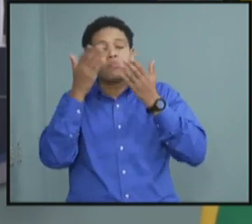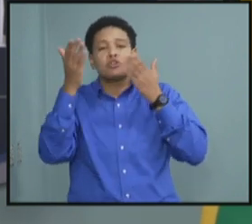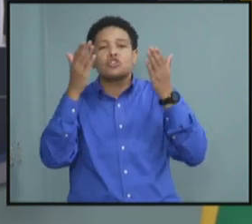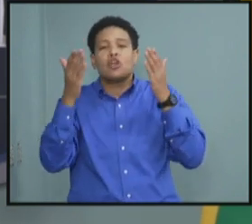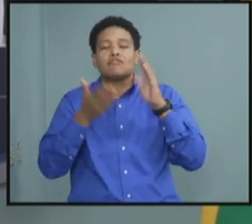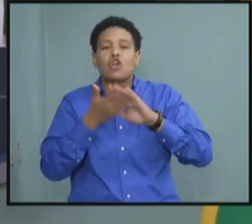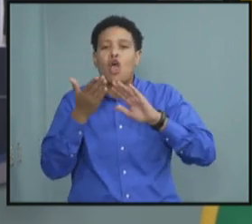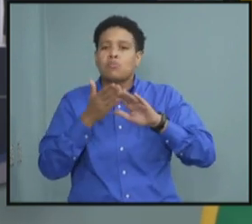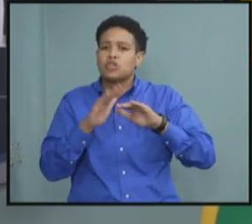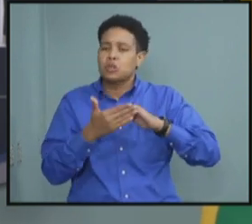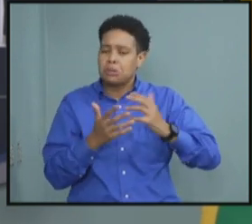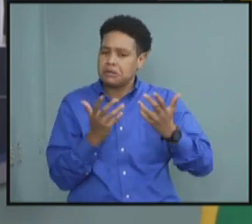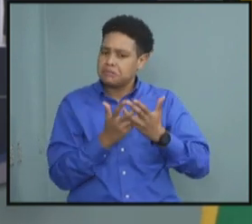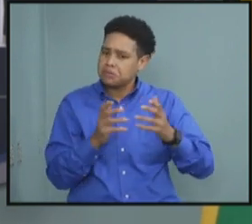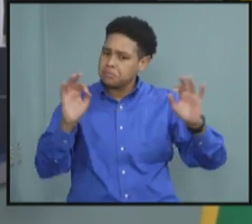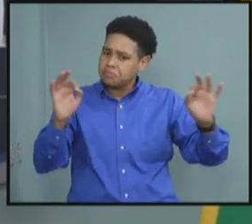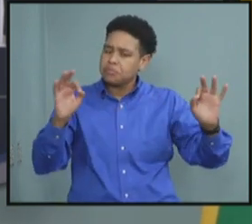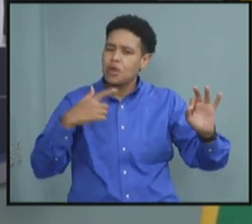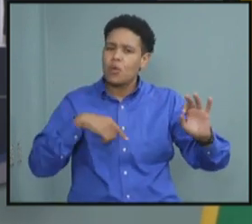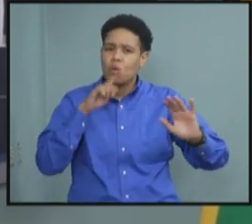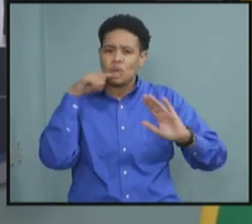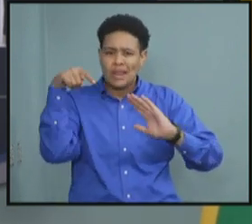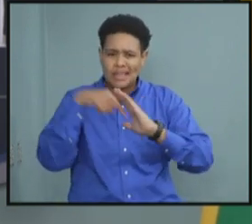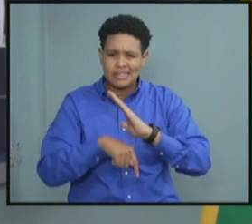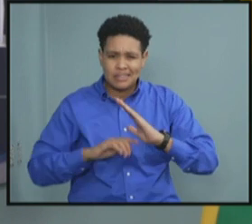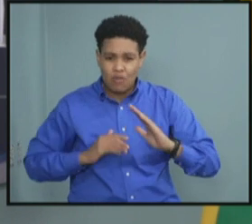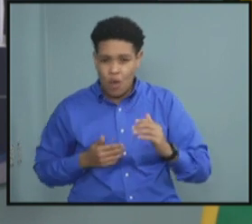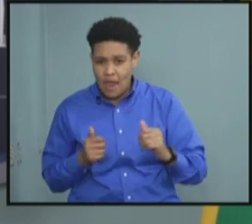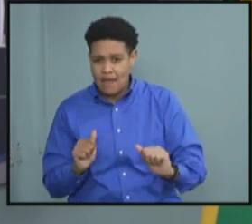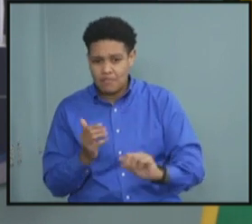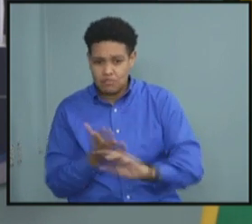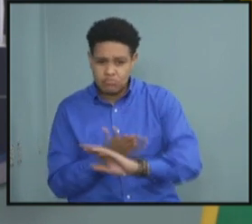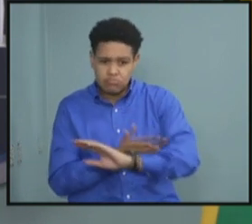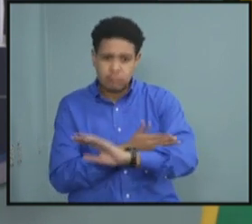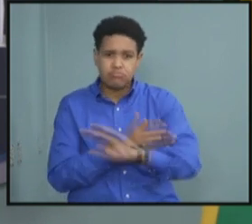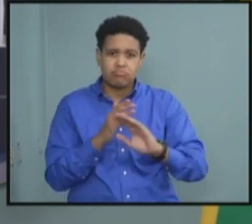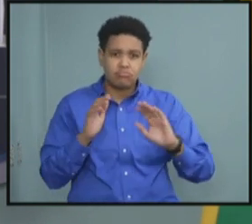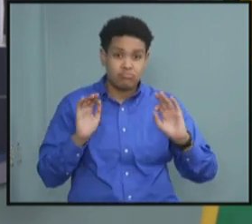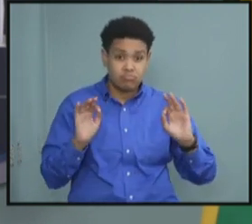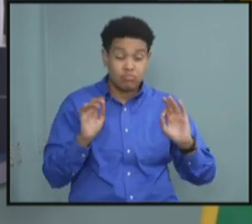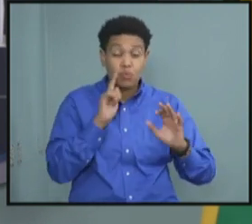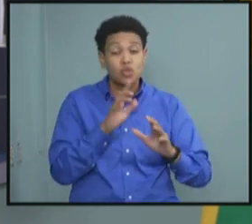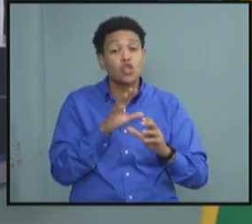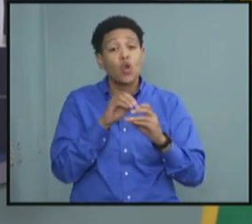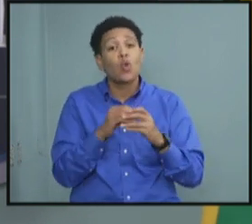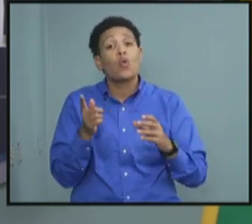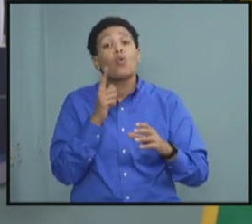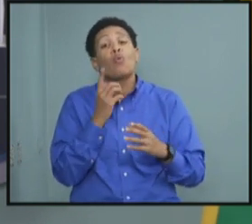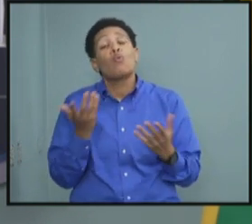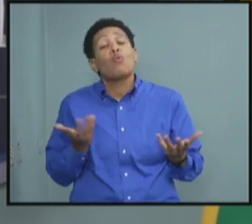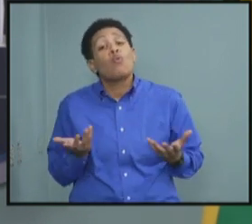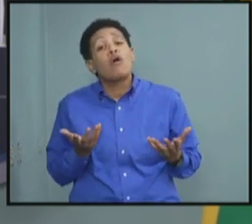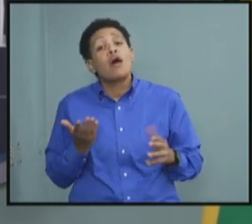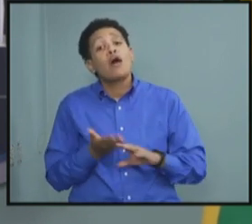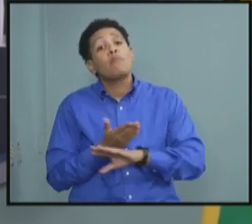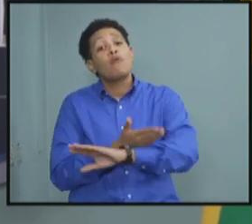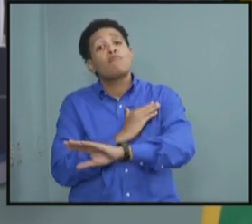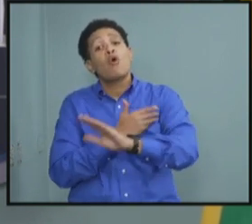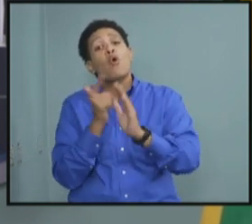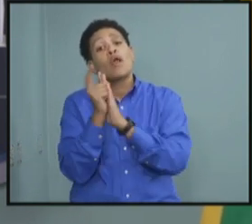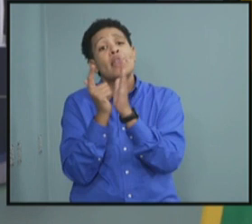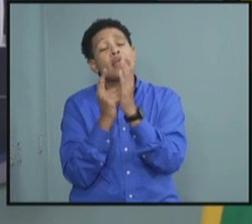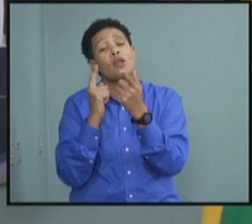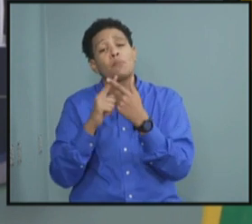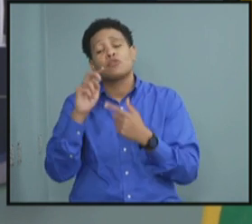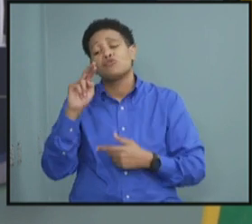operations. And we will intensify our efforts in this regard, which will include improvements to our legal and